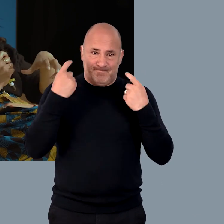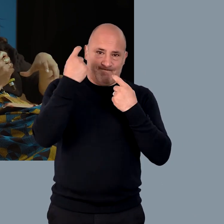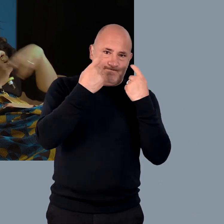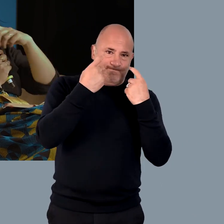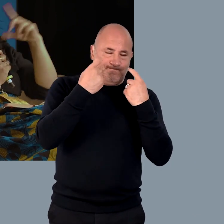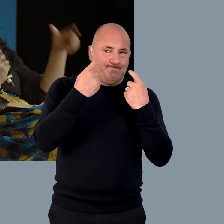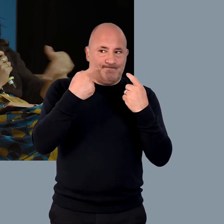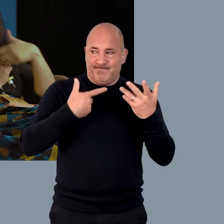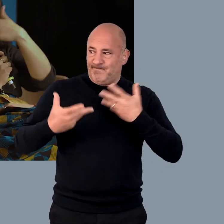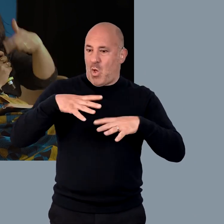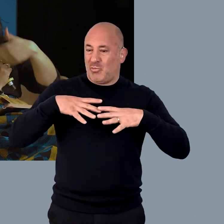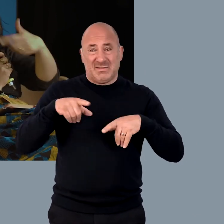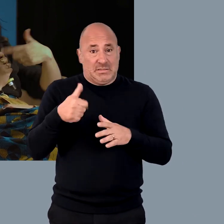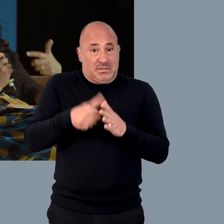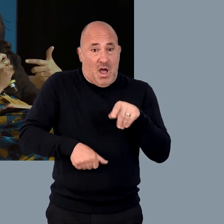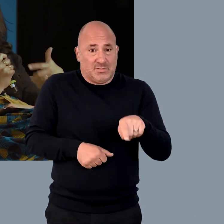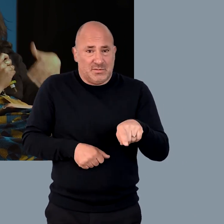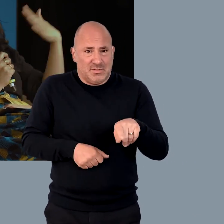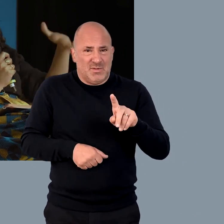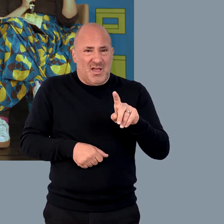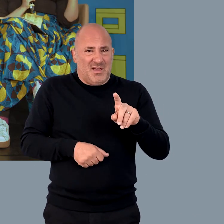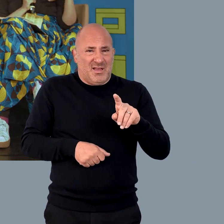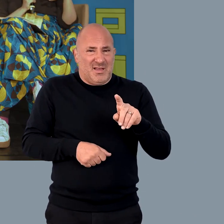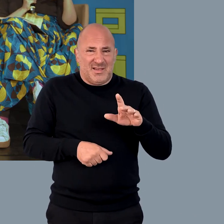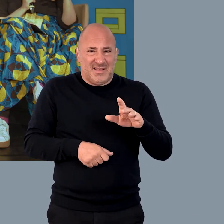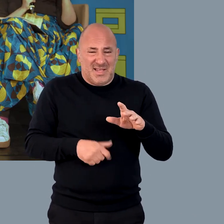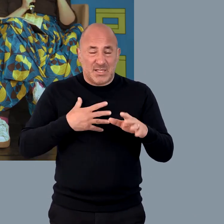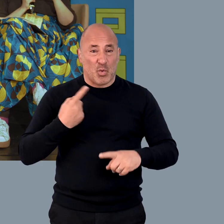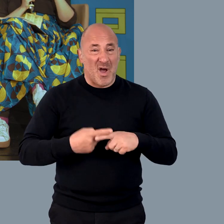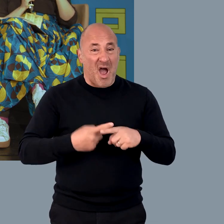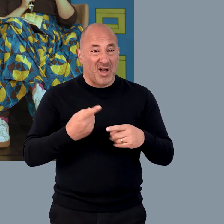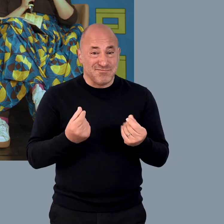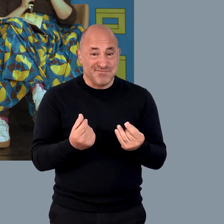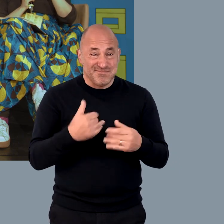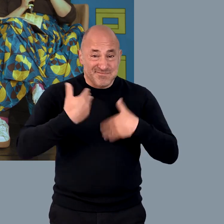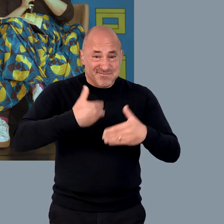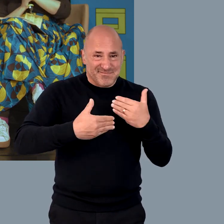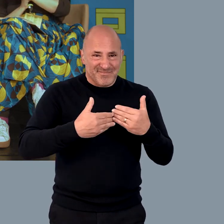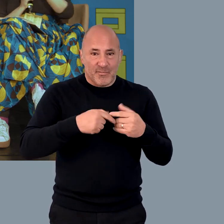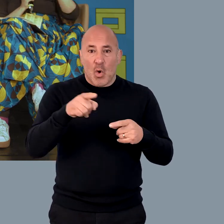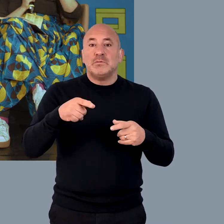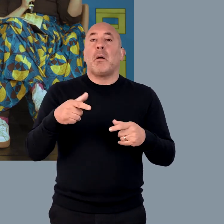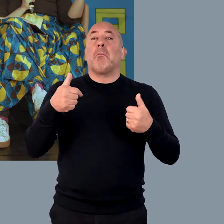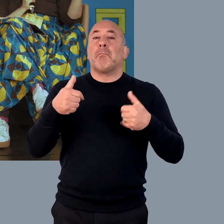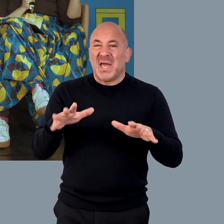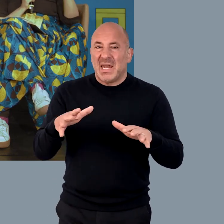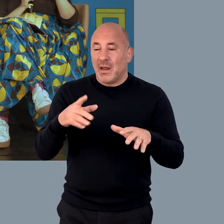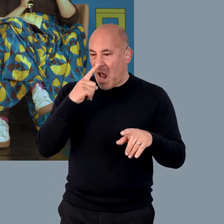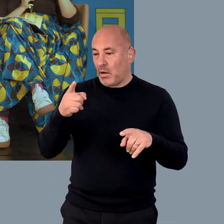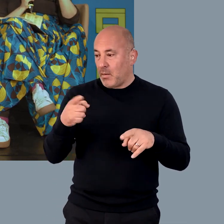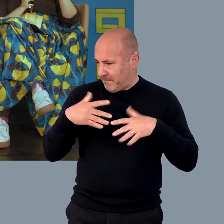basics conversation, which we're kind of conscious that some of what we've talked about is the starting out stuff, whereas actually it needs to be embedded